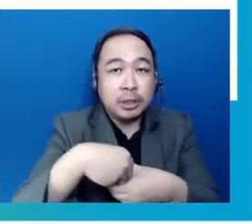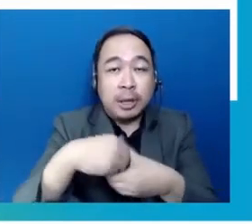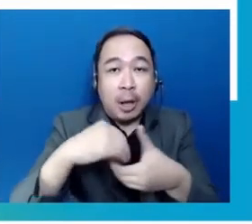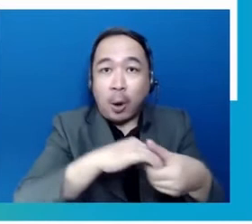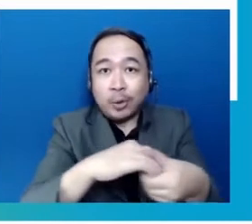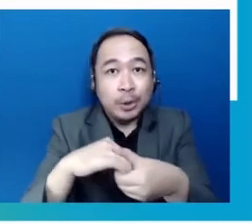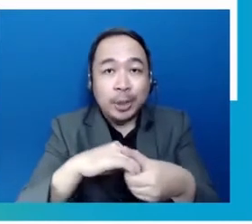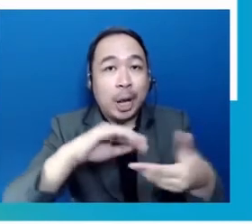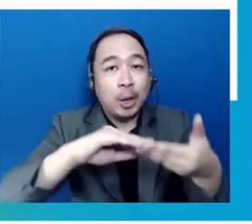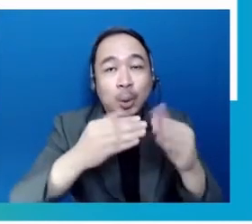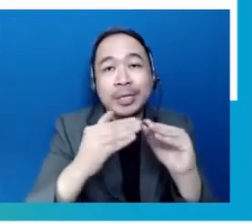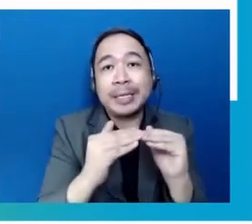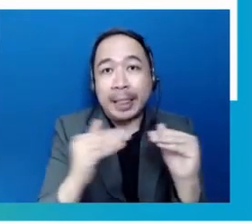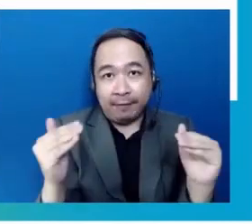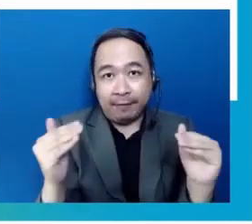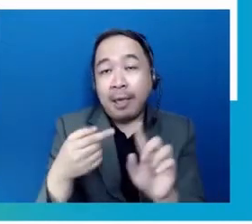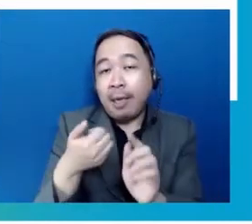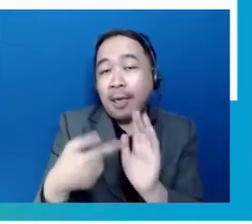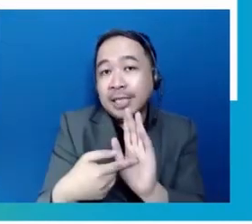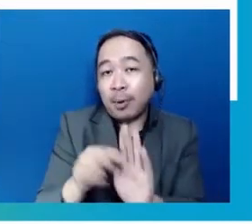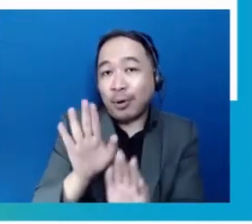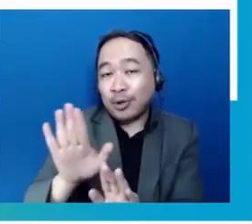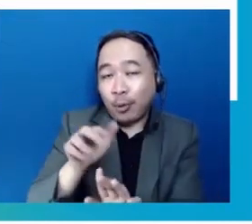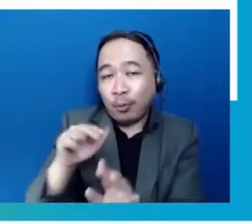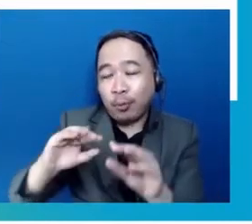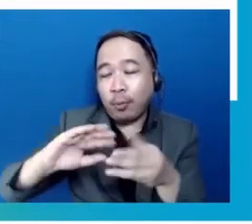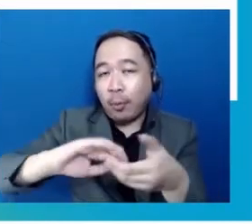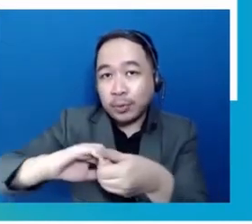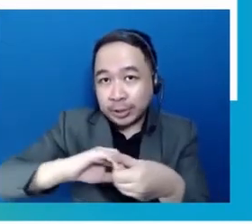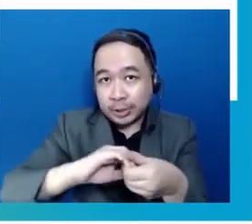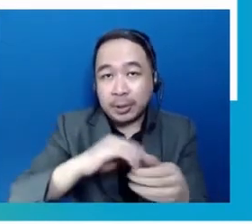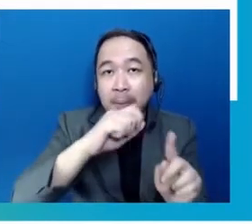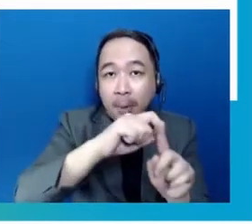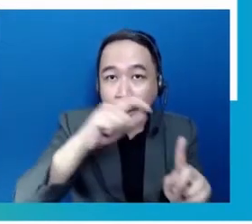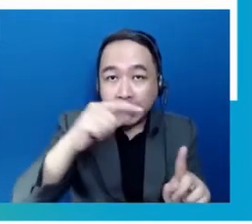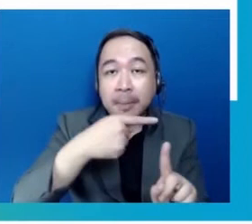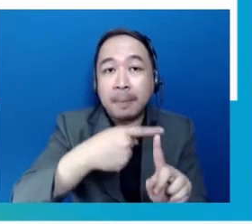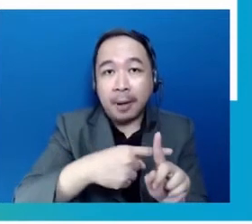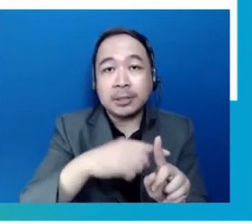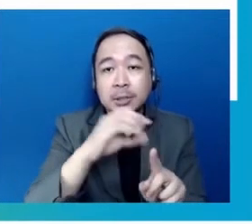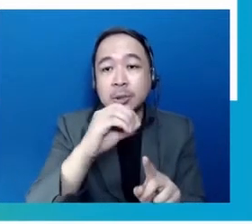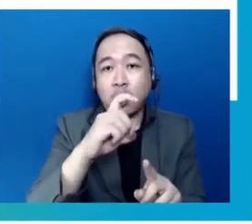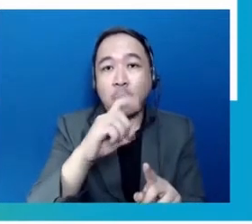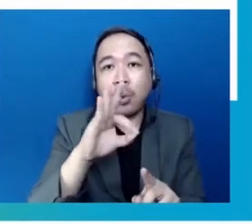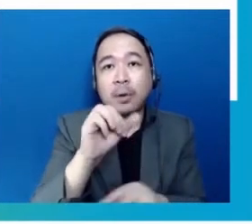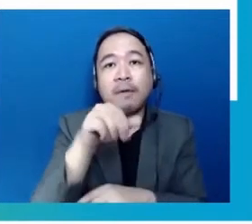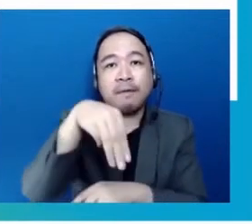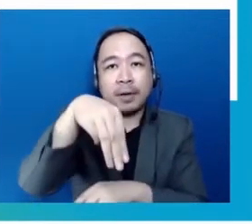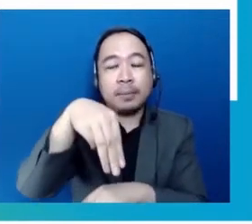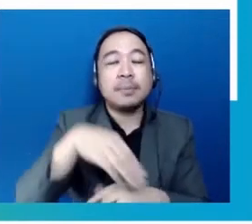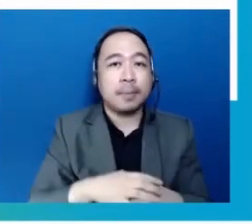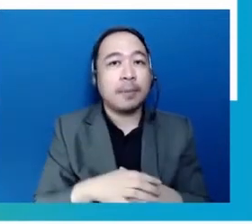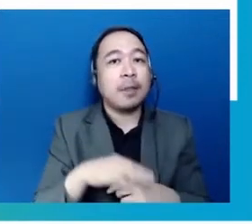such as yourself, Anna, here, Pakistan, and your partner organization, Oxfam, as well. ADB